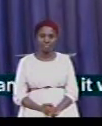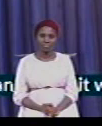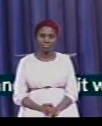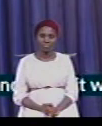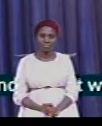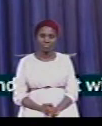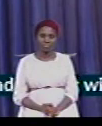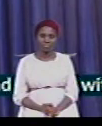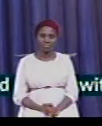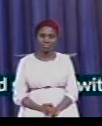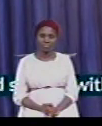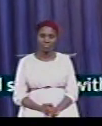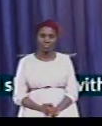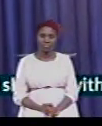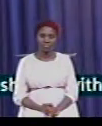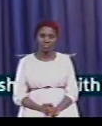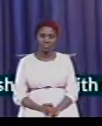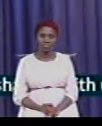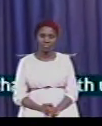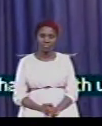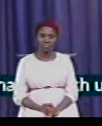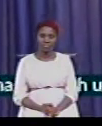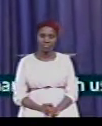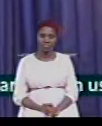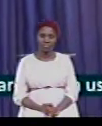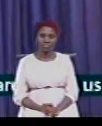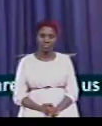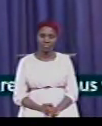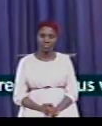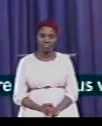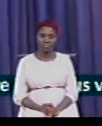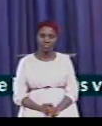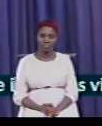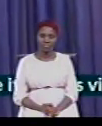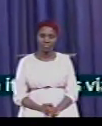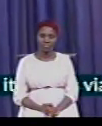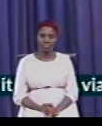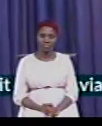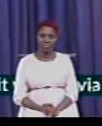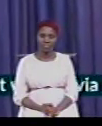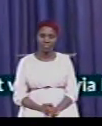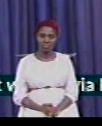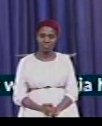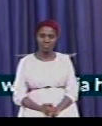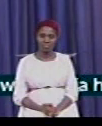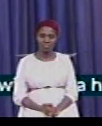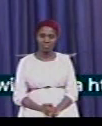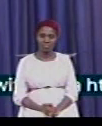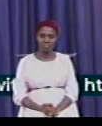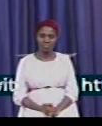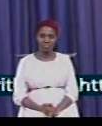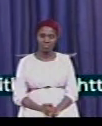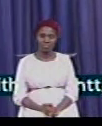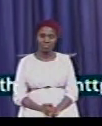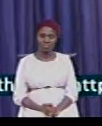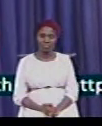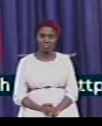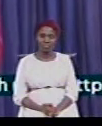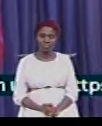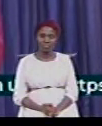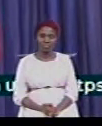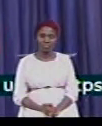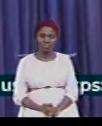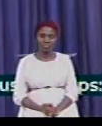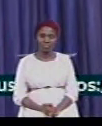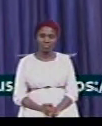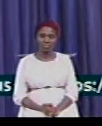A dear Roman sat here, a one fifi by a fiba quini. Now medical hospital near Juchem, and a hospital in